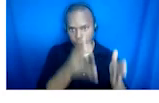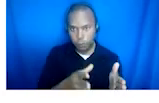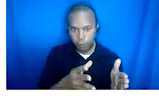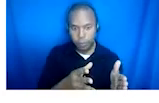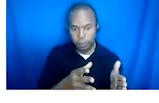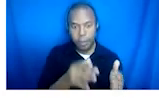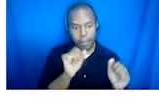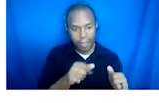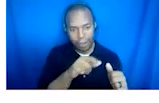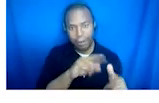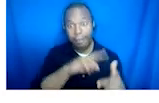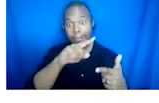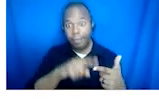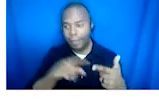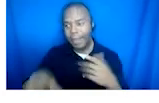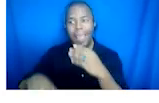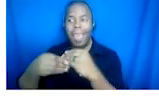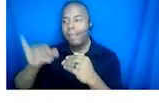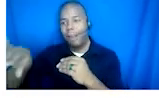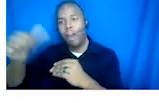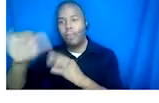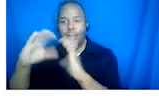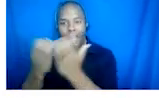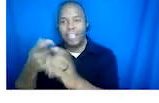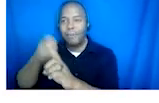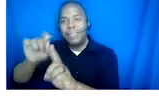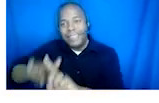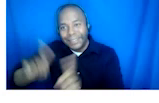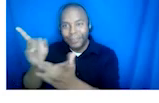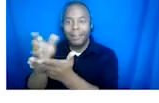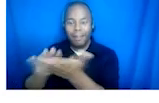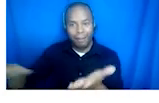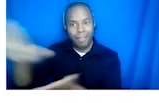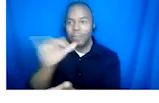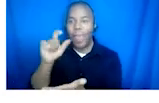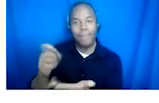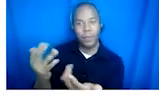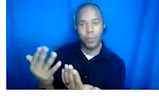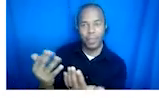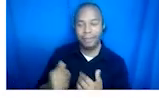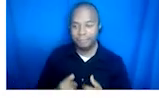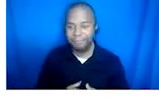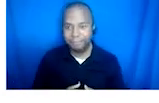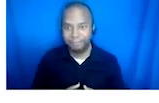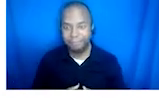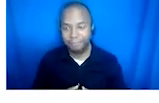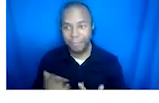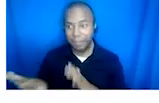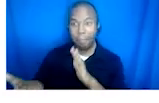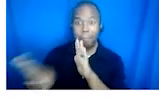the student can just add it to their cart right now, doesn't have to wait 3 days, and can